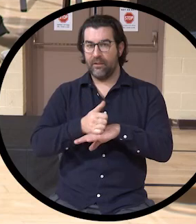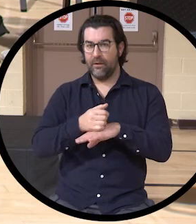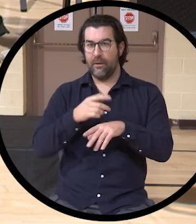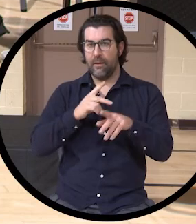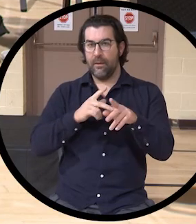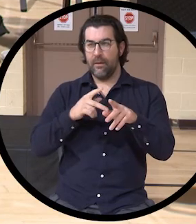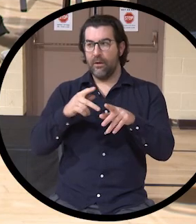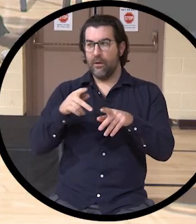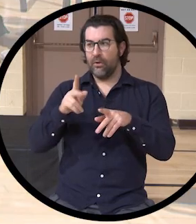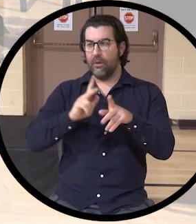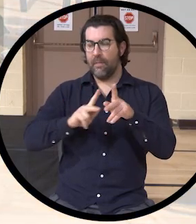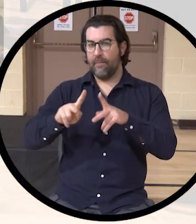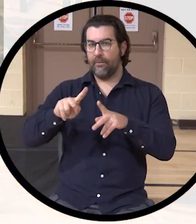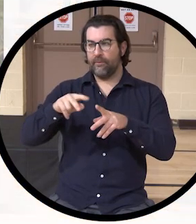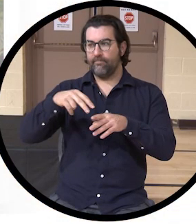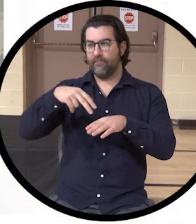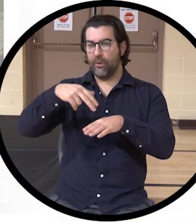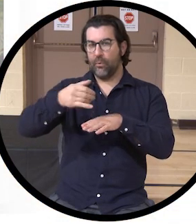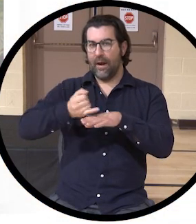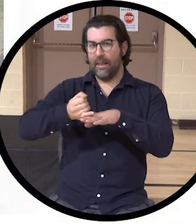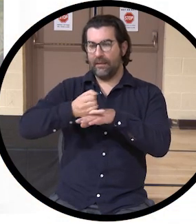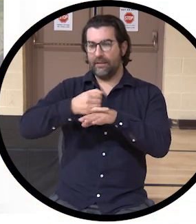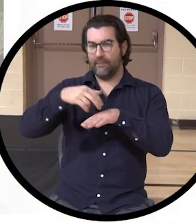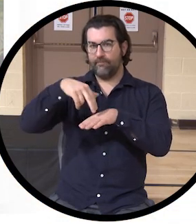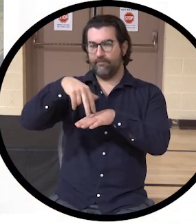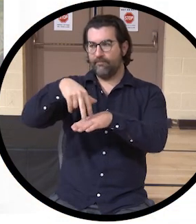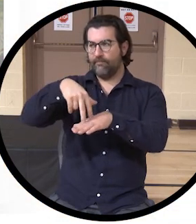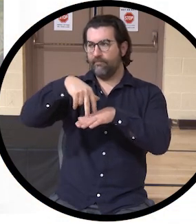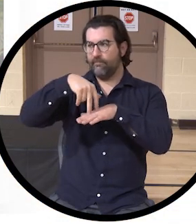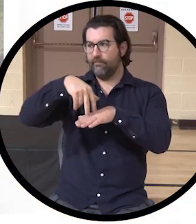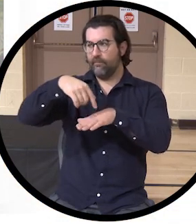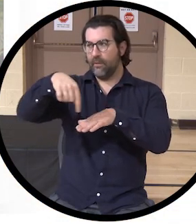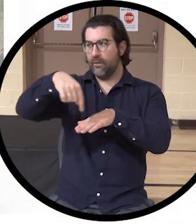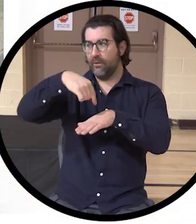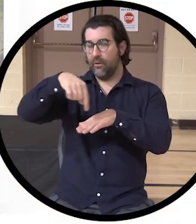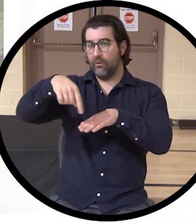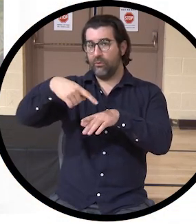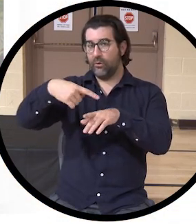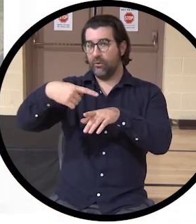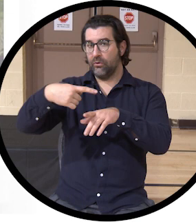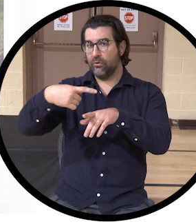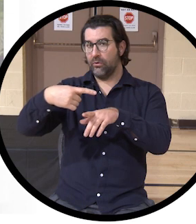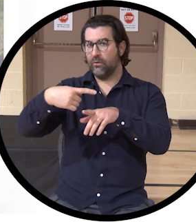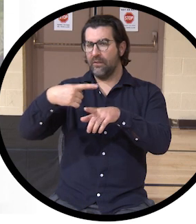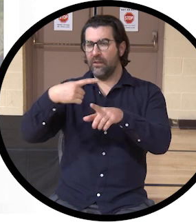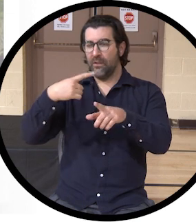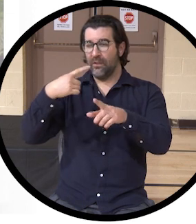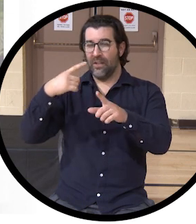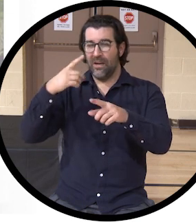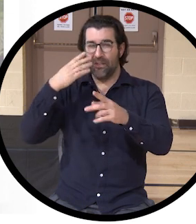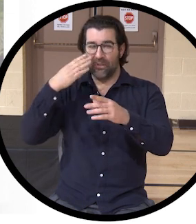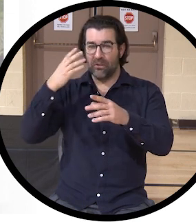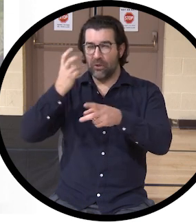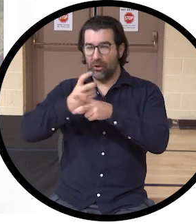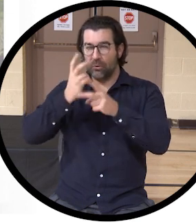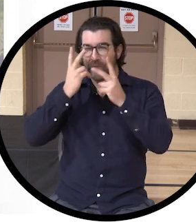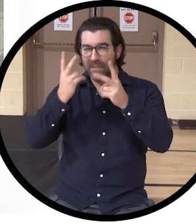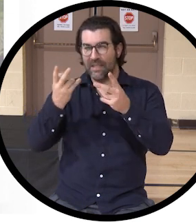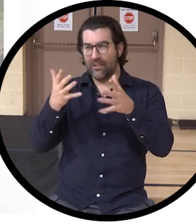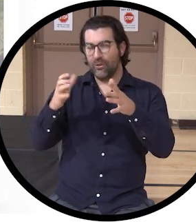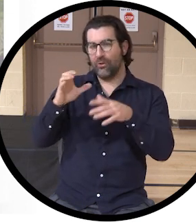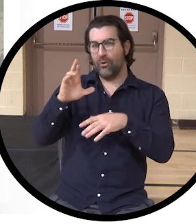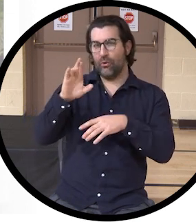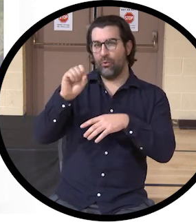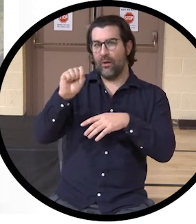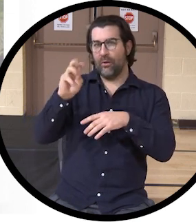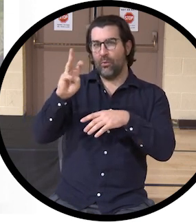will help the most with is those crossings. I'm sorry it looks so faint. That's because those crosswalks already exist. So